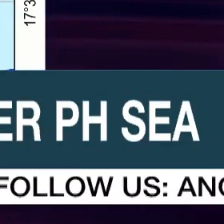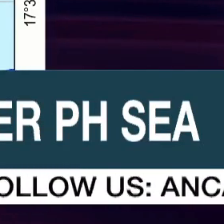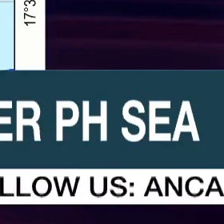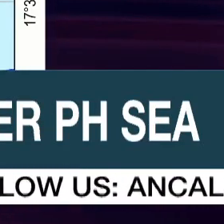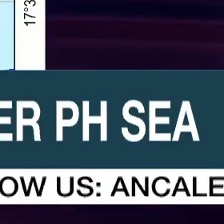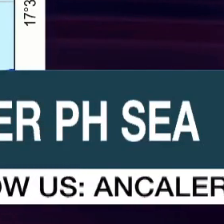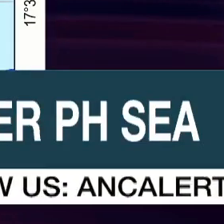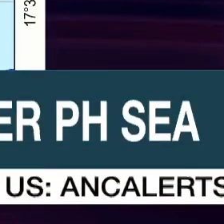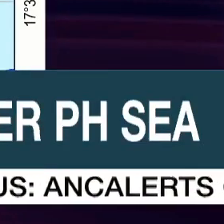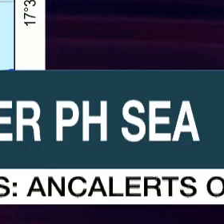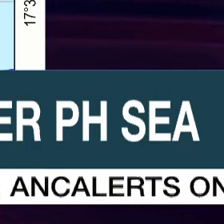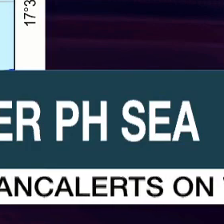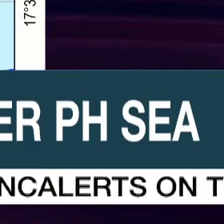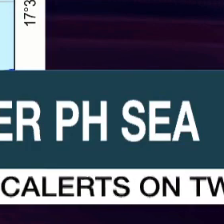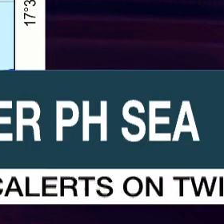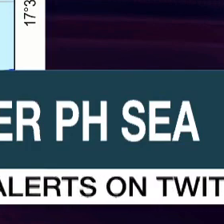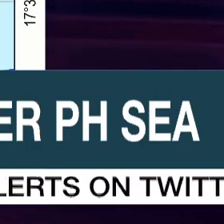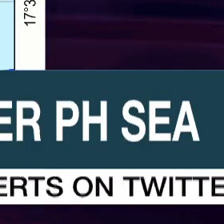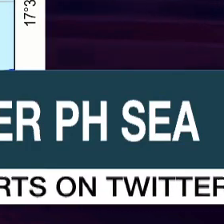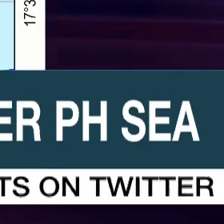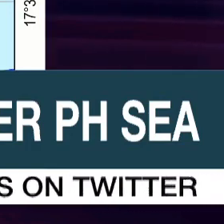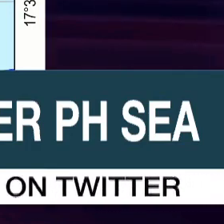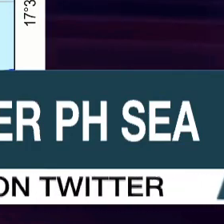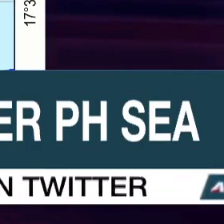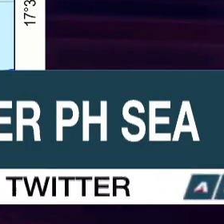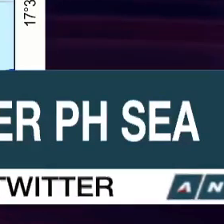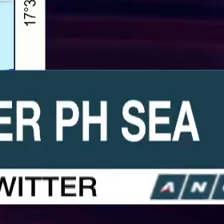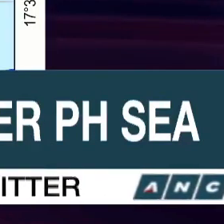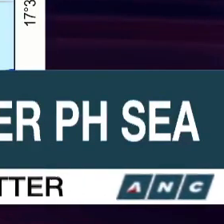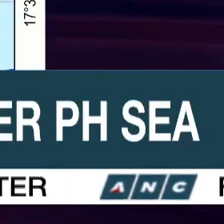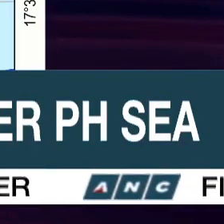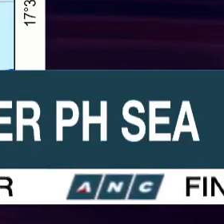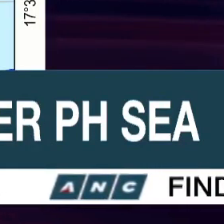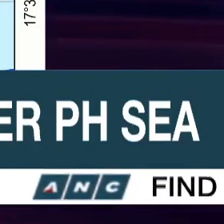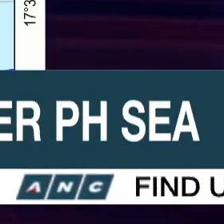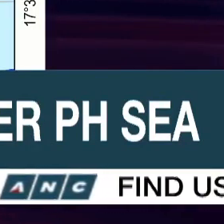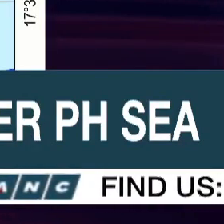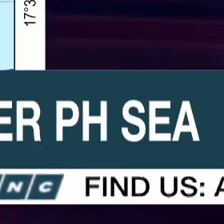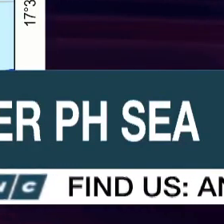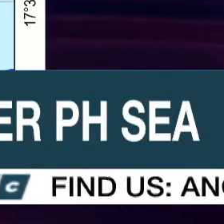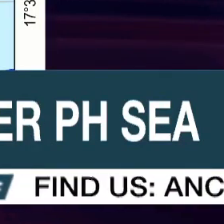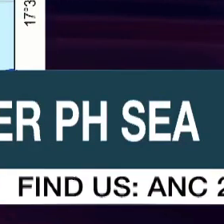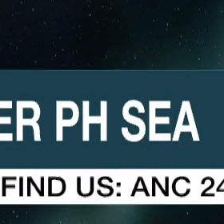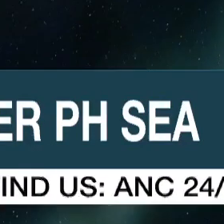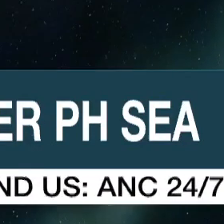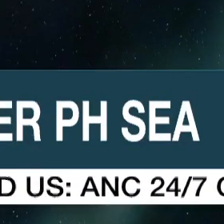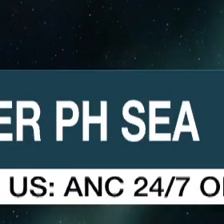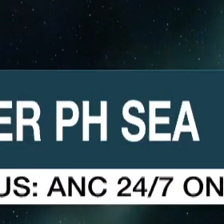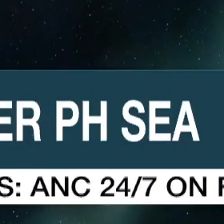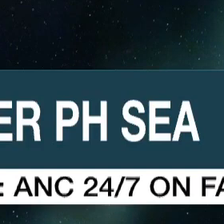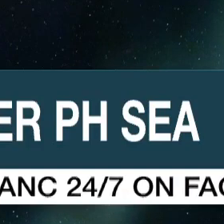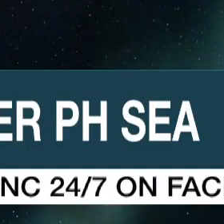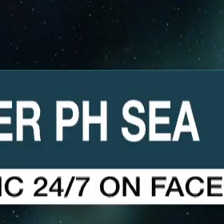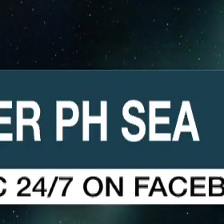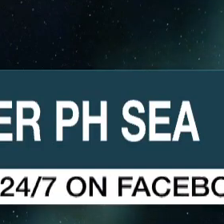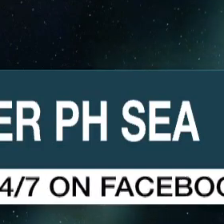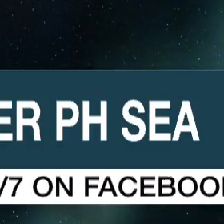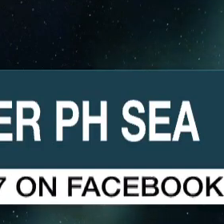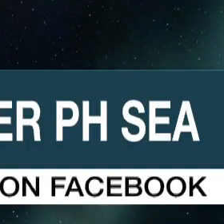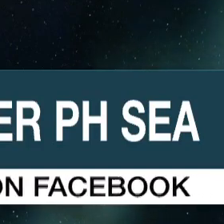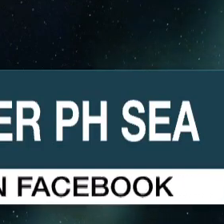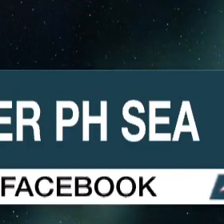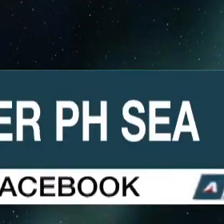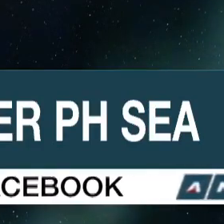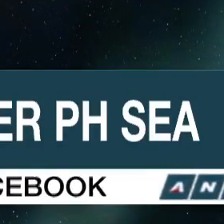late morning and afternoon of Thursday. The typhoon's rain bands will continue to affect northern Luzon through Wednesday or